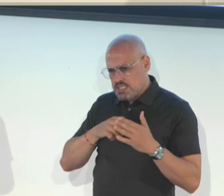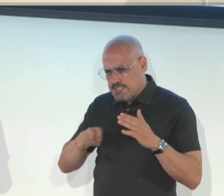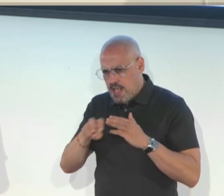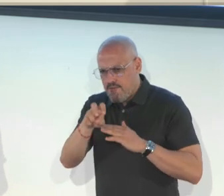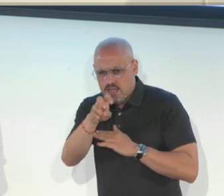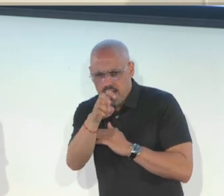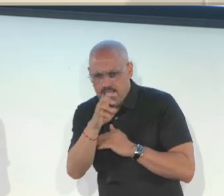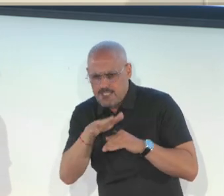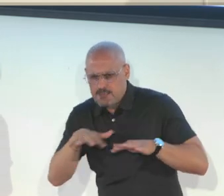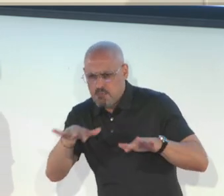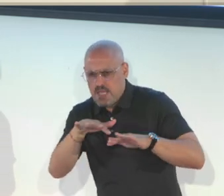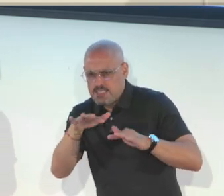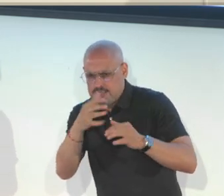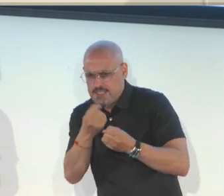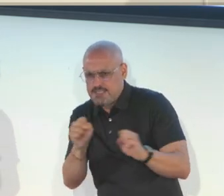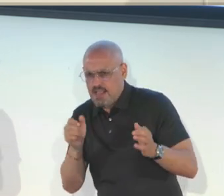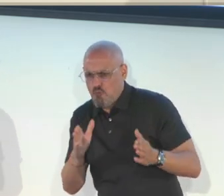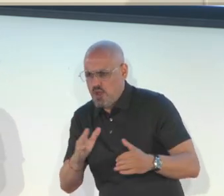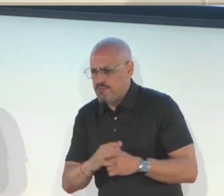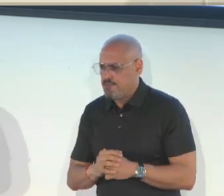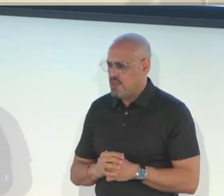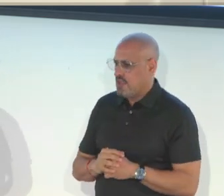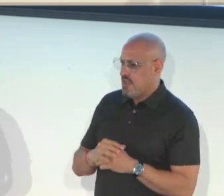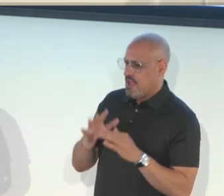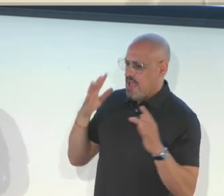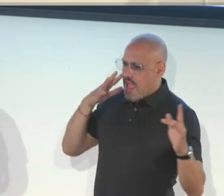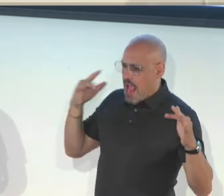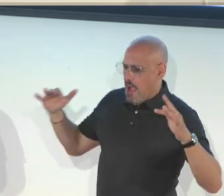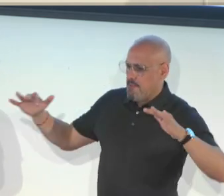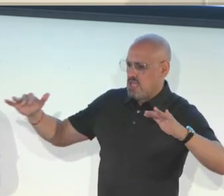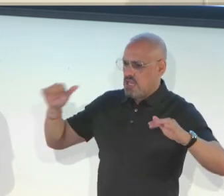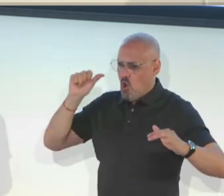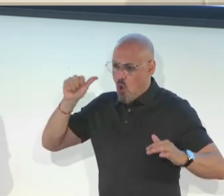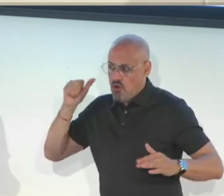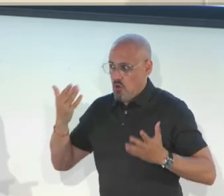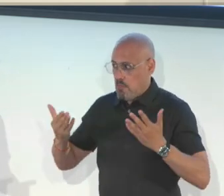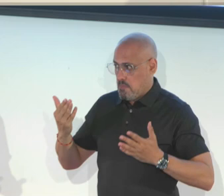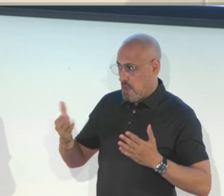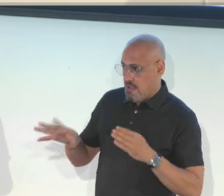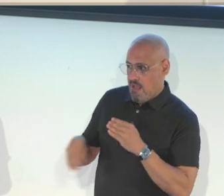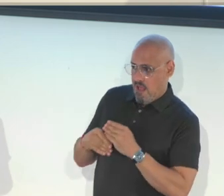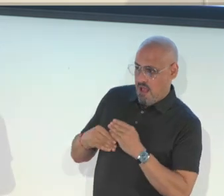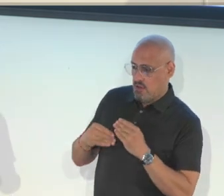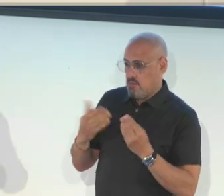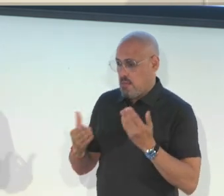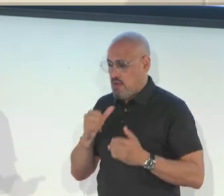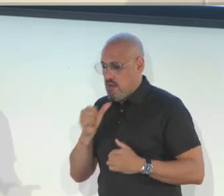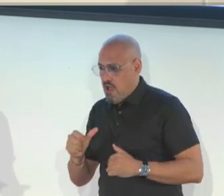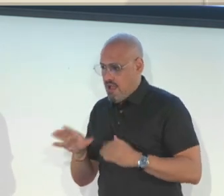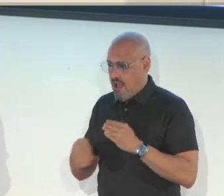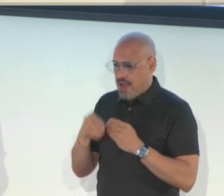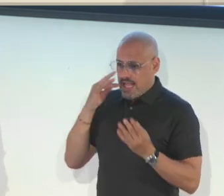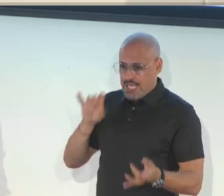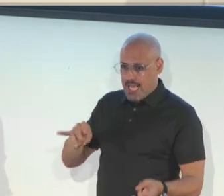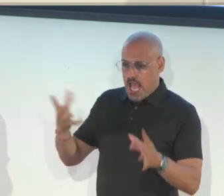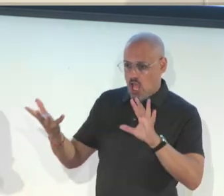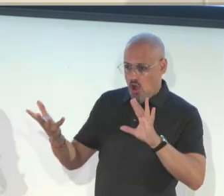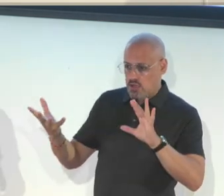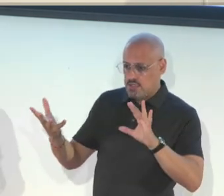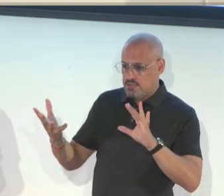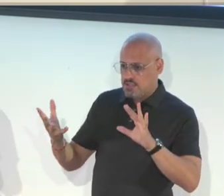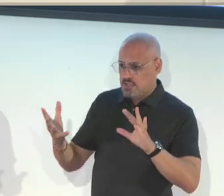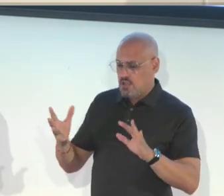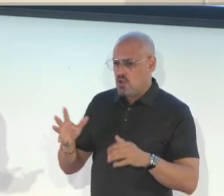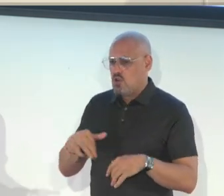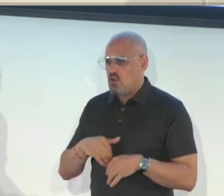space safely. There's ambient audio, which may or may not be adding to or adding chaos, adding